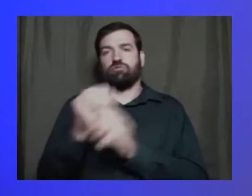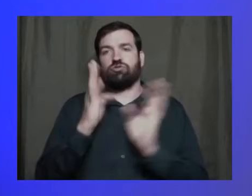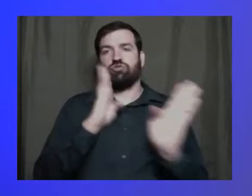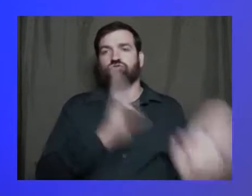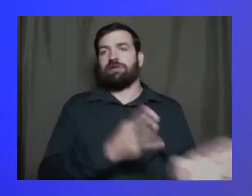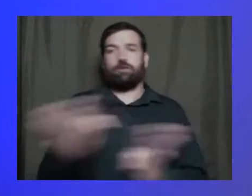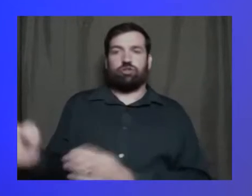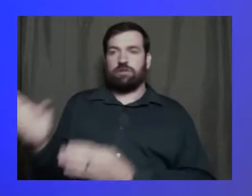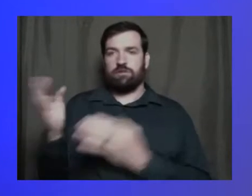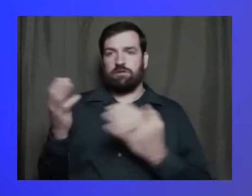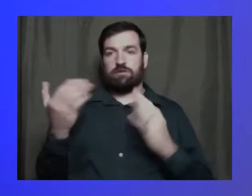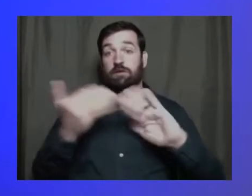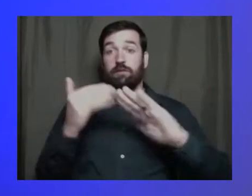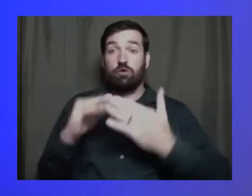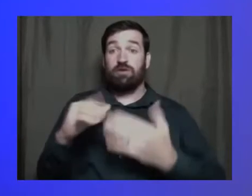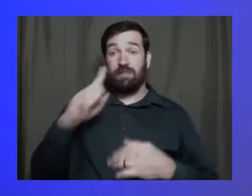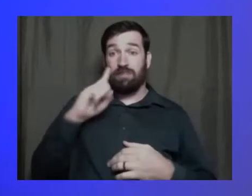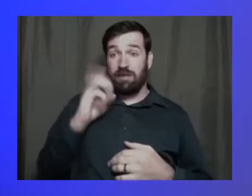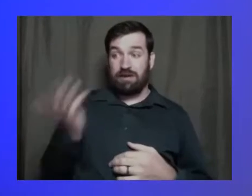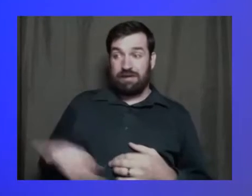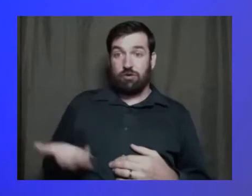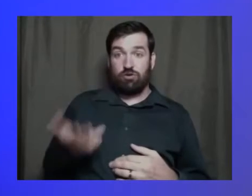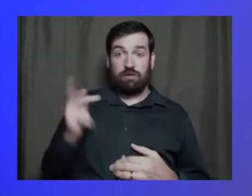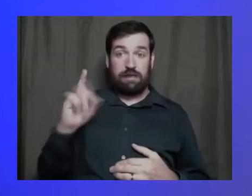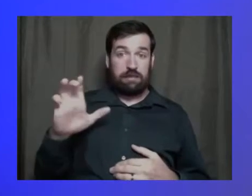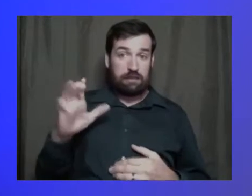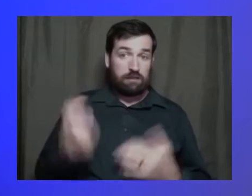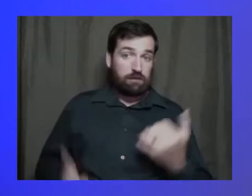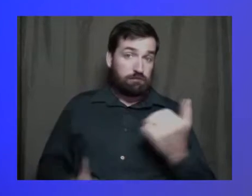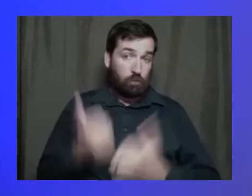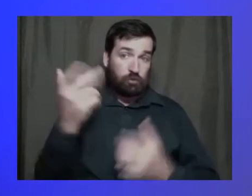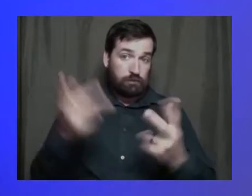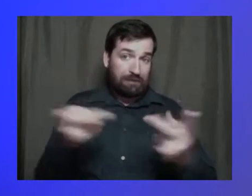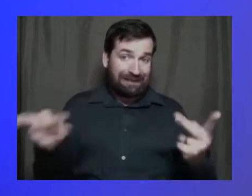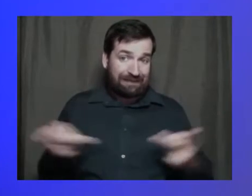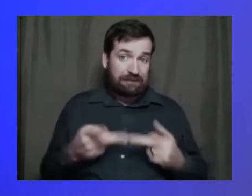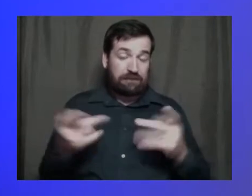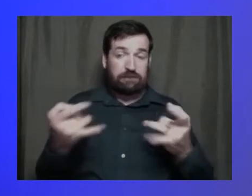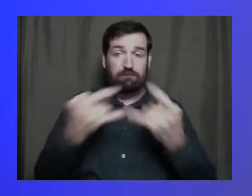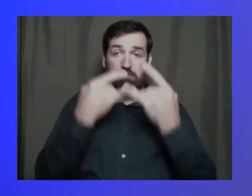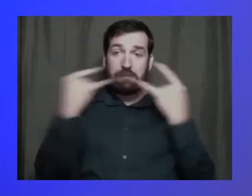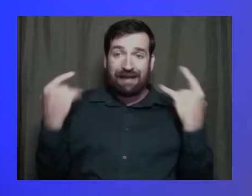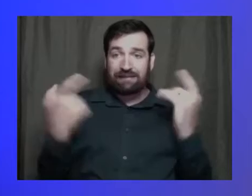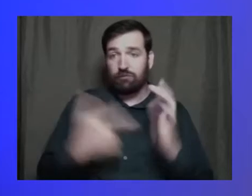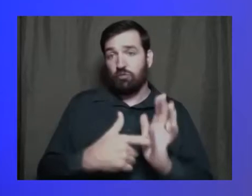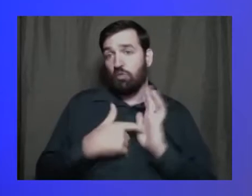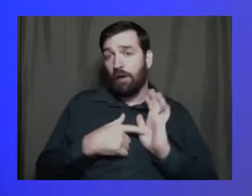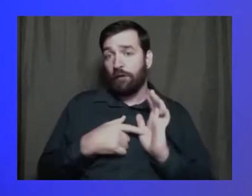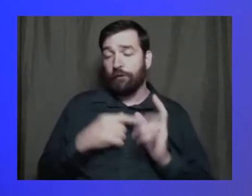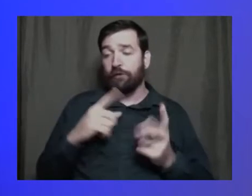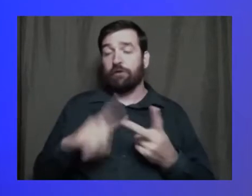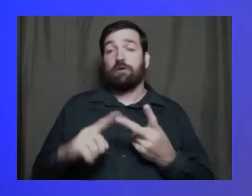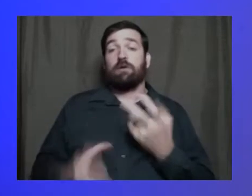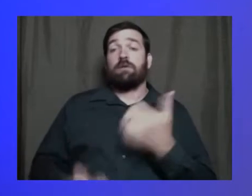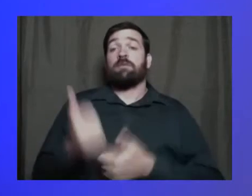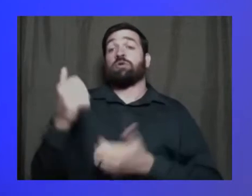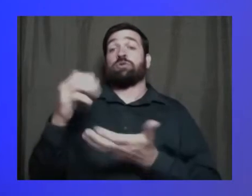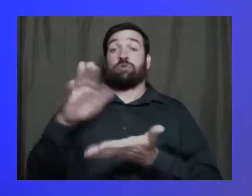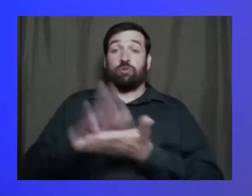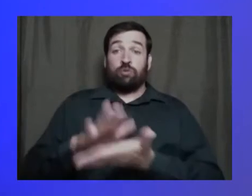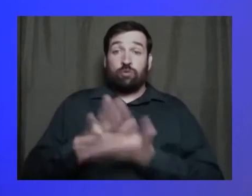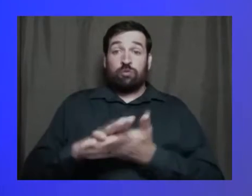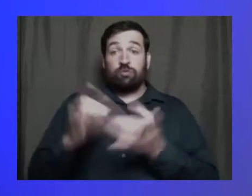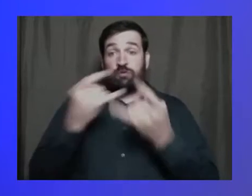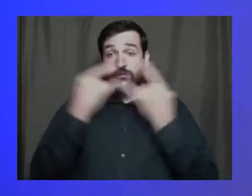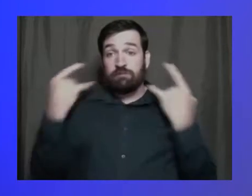that time in Kansas City, most places were universally masking indoors. Most schools required masking at that time. And